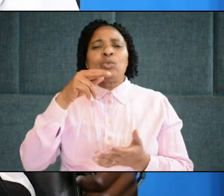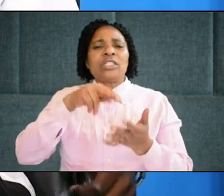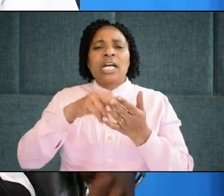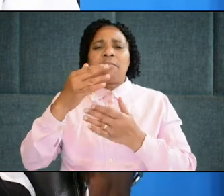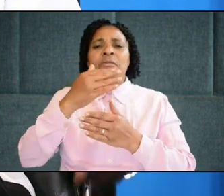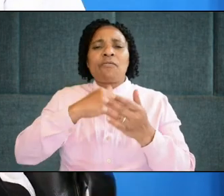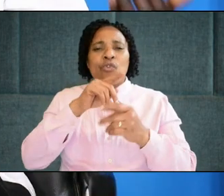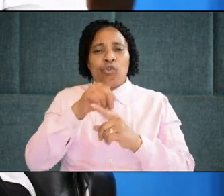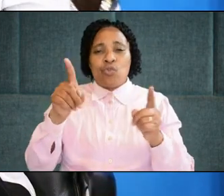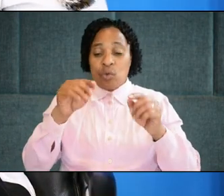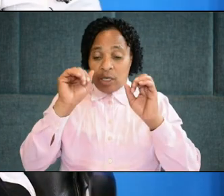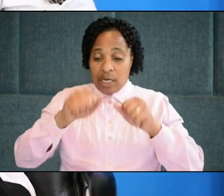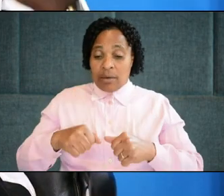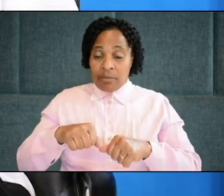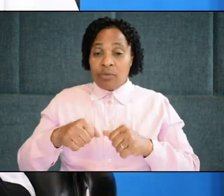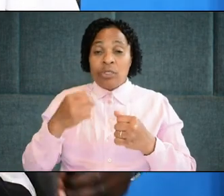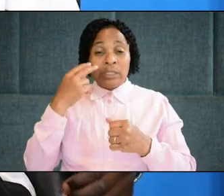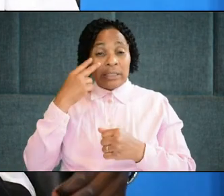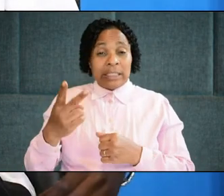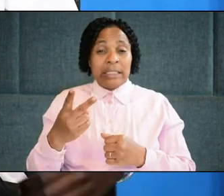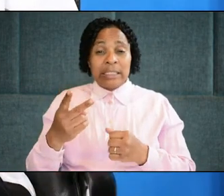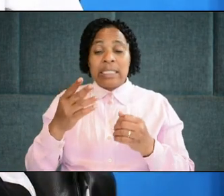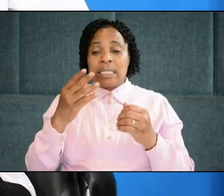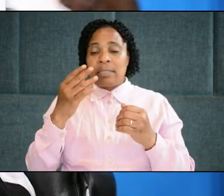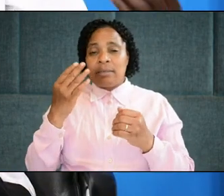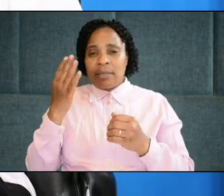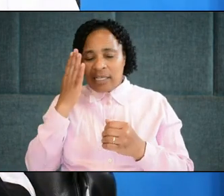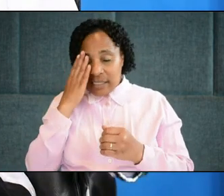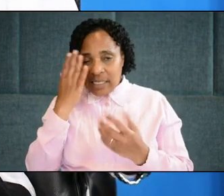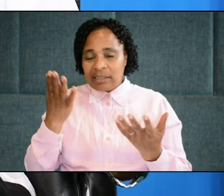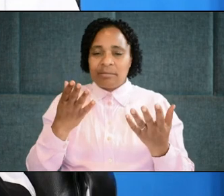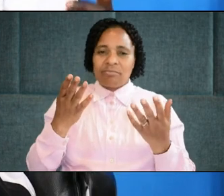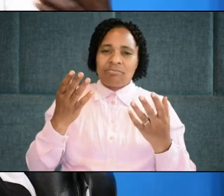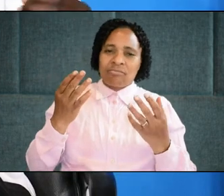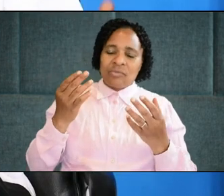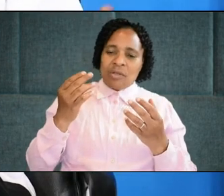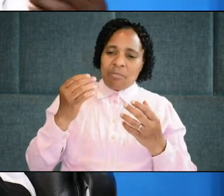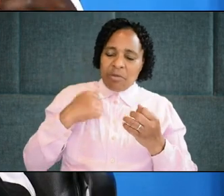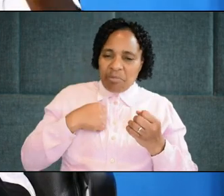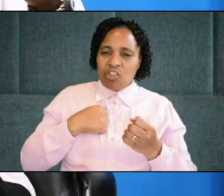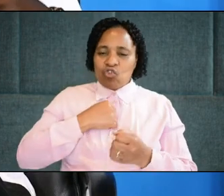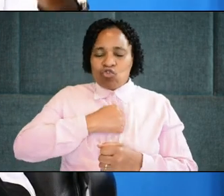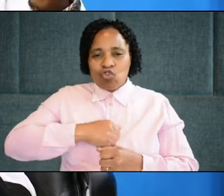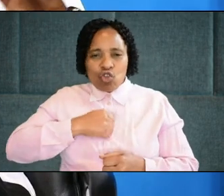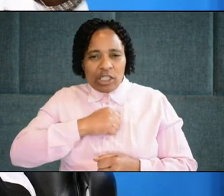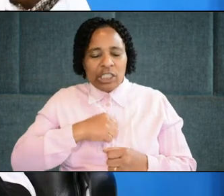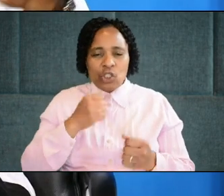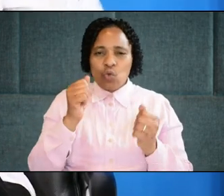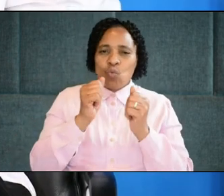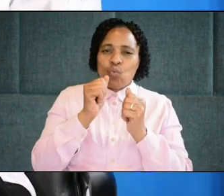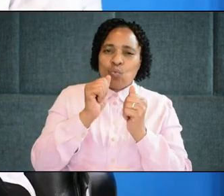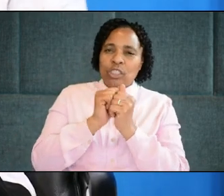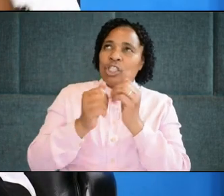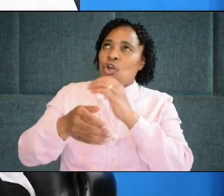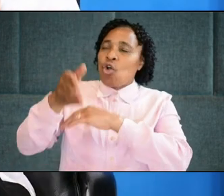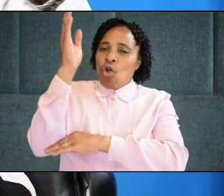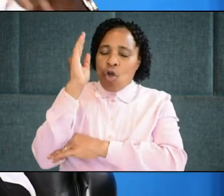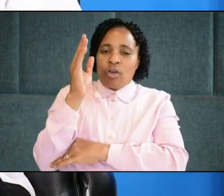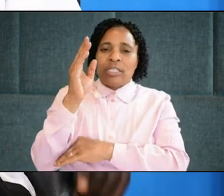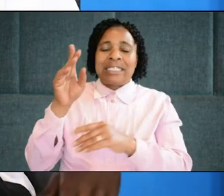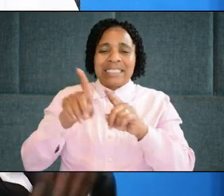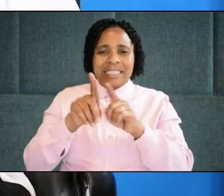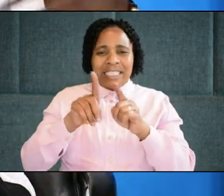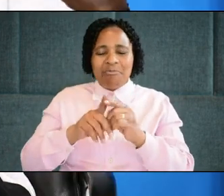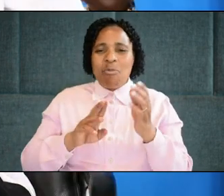you see the Israelites consulting them. What's the lesson? We see the Israelites consulting God, unlike in Joshua